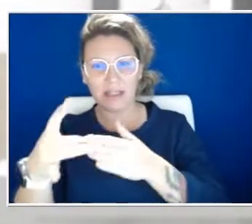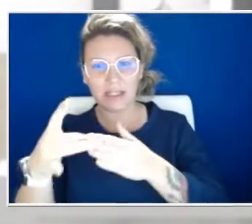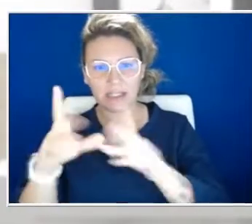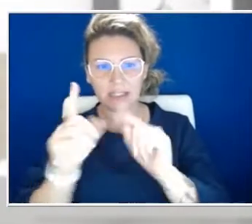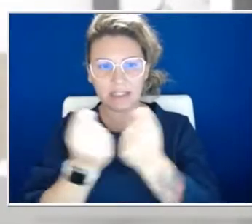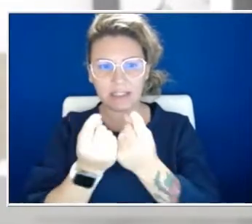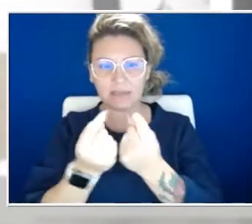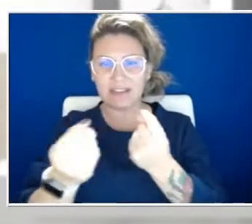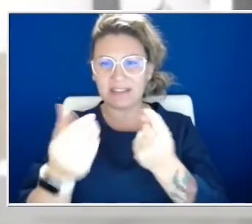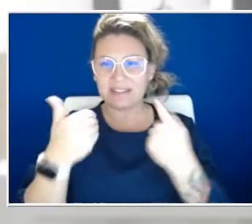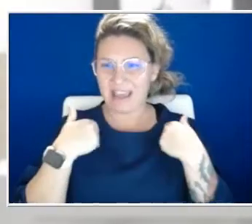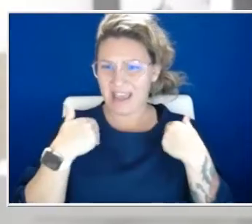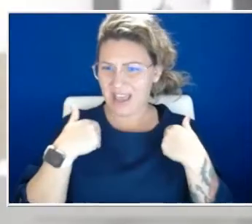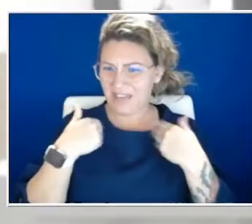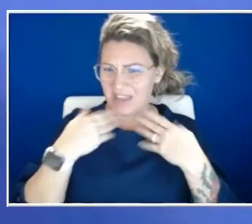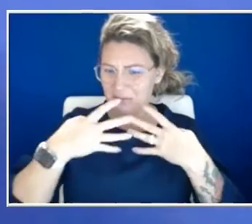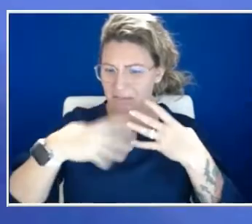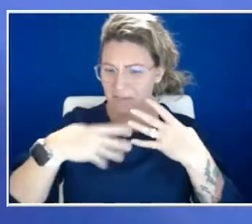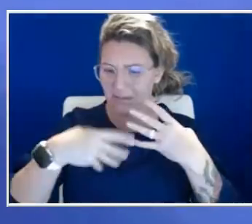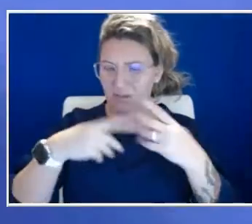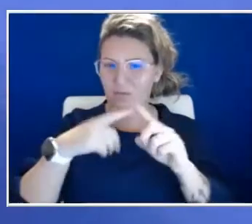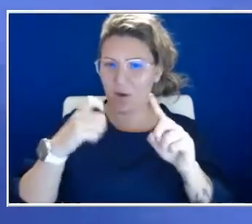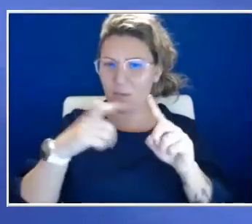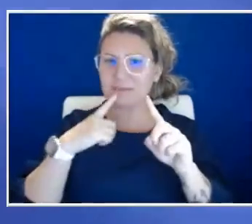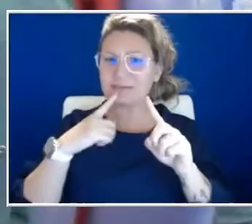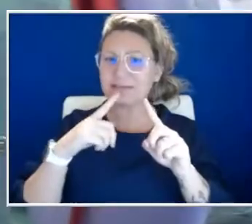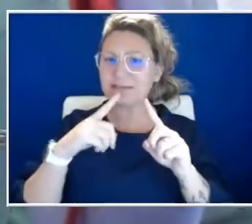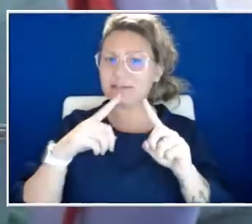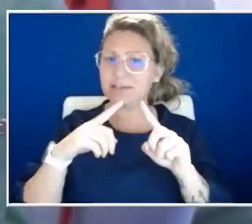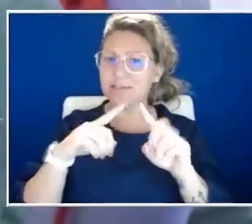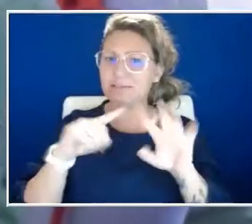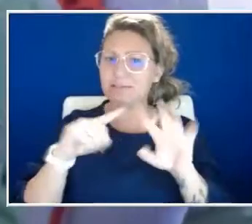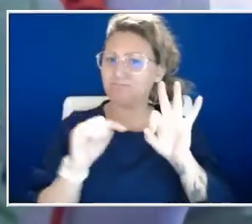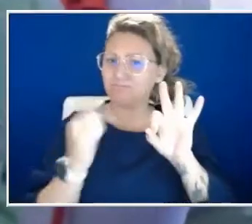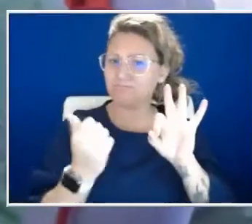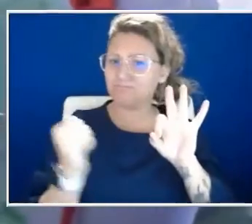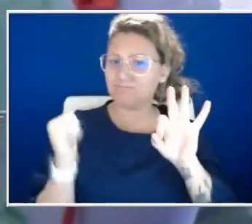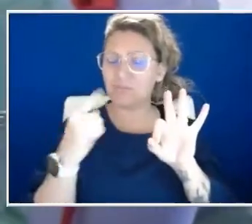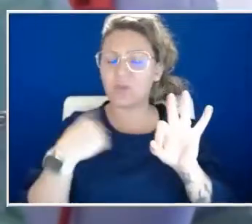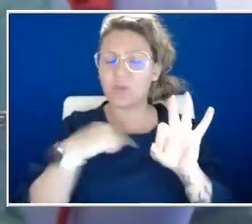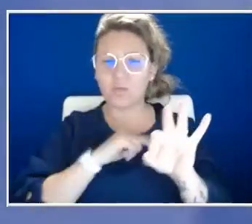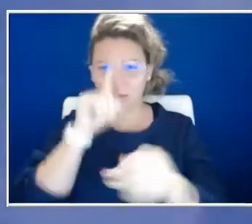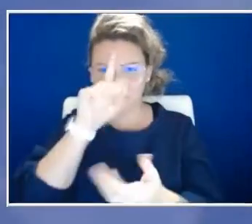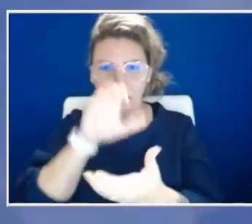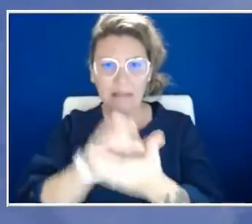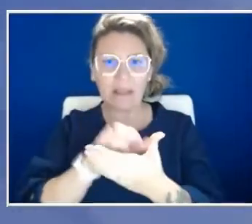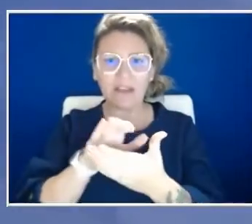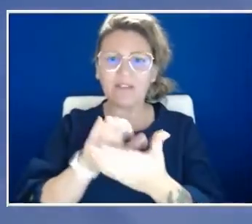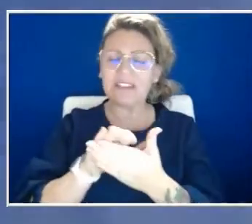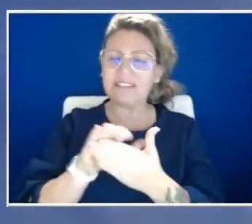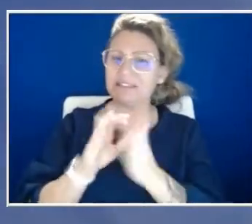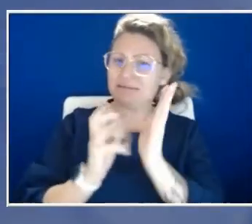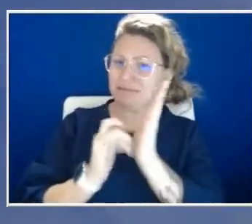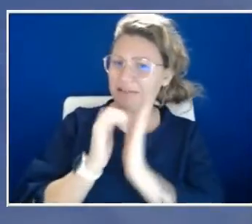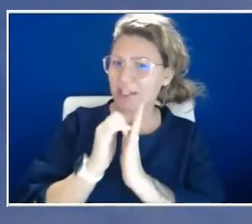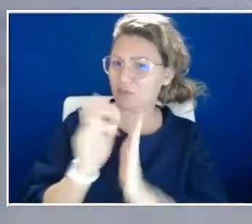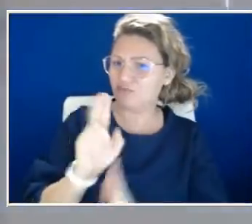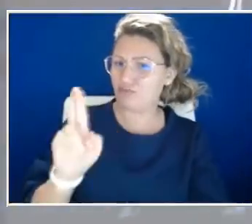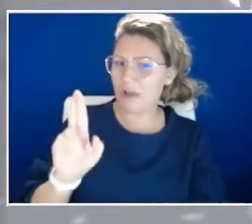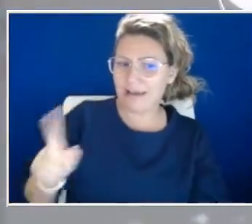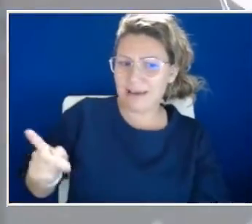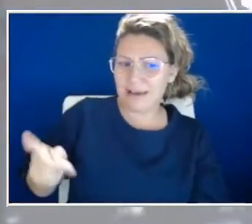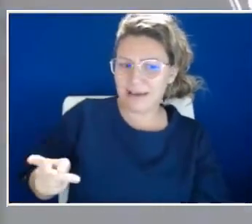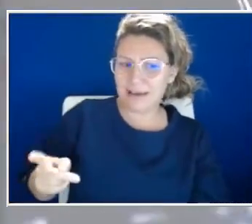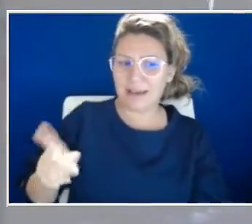bleed, so we believe that it's coming from his right kidney. We're certainly concerned that it's a cancer of the right kidney, and that's what's bleeding. So the goal is to get the kidney